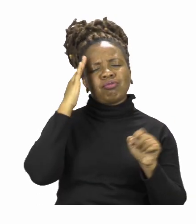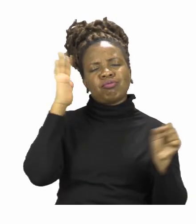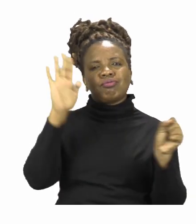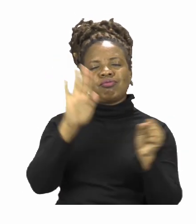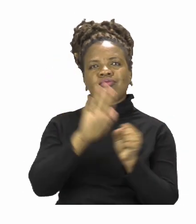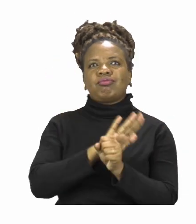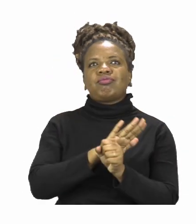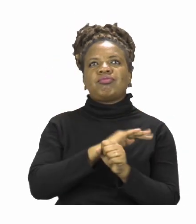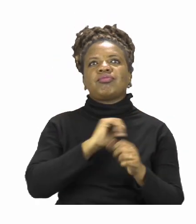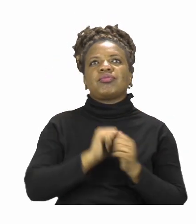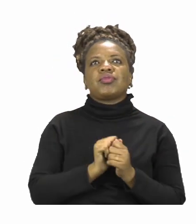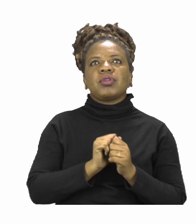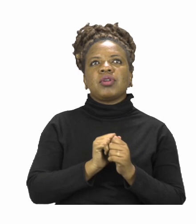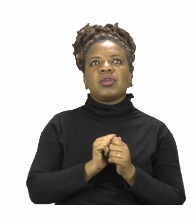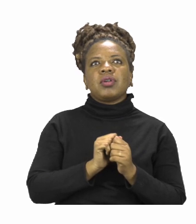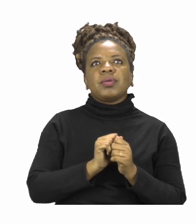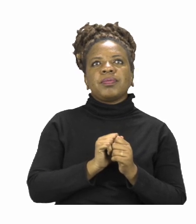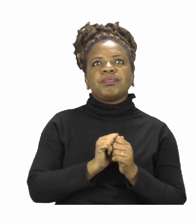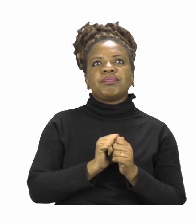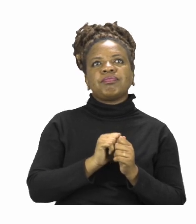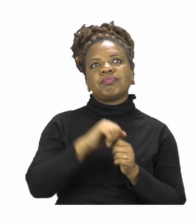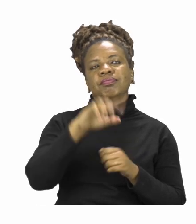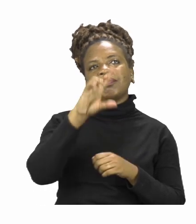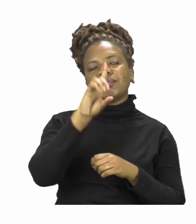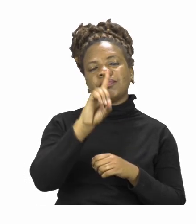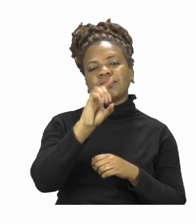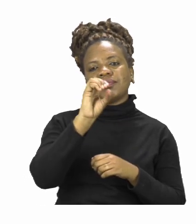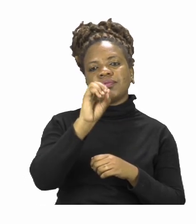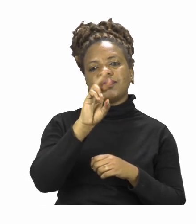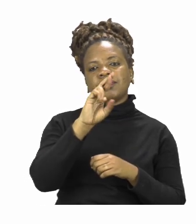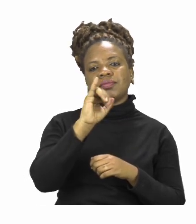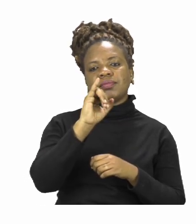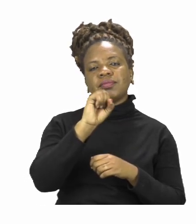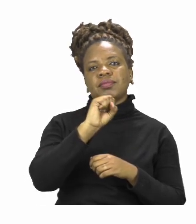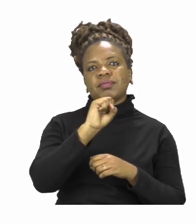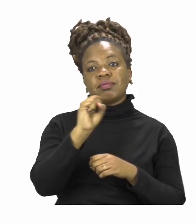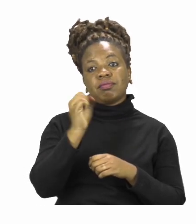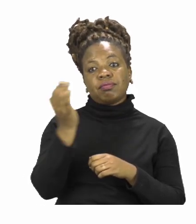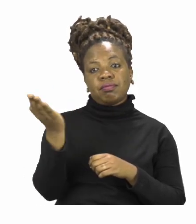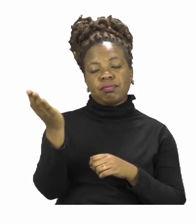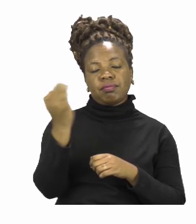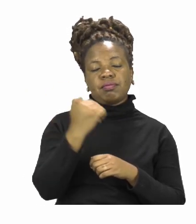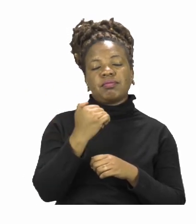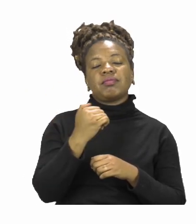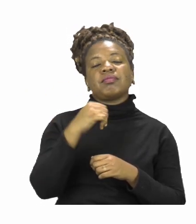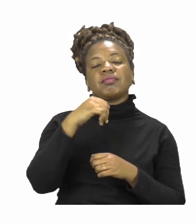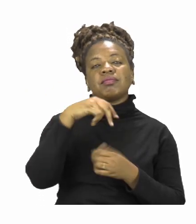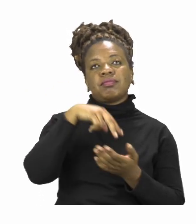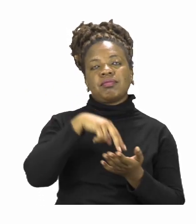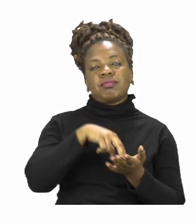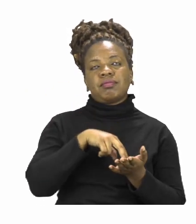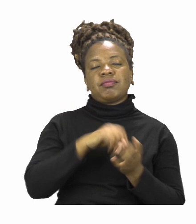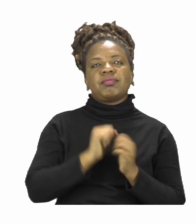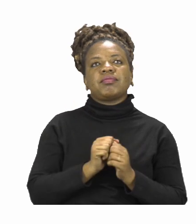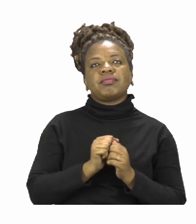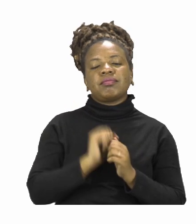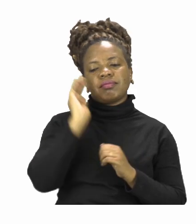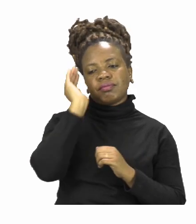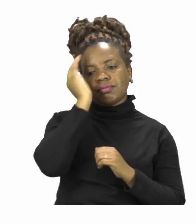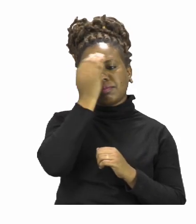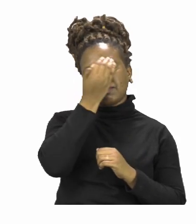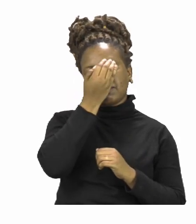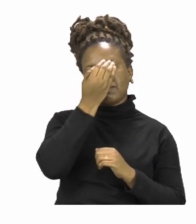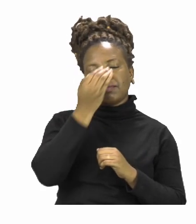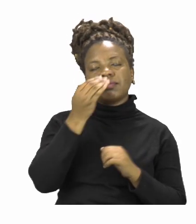continued. Doris, please come to the front of the class. The shy girl got up